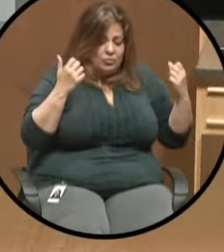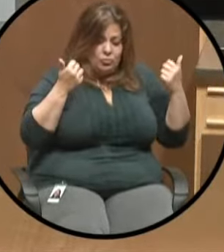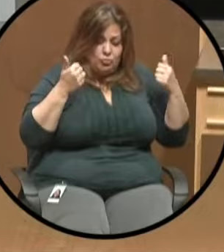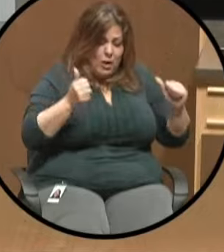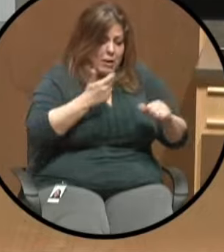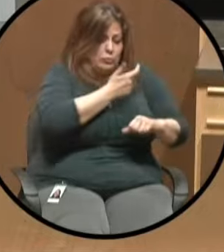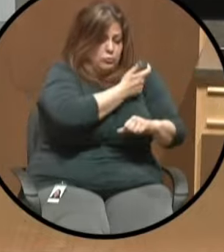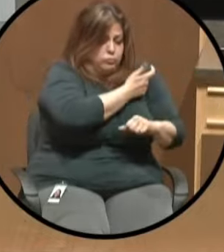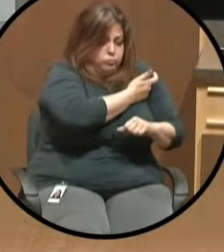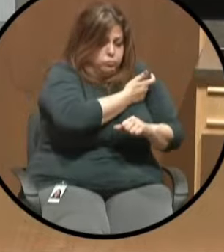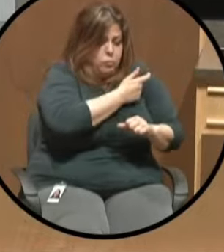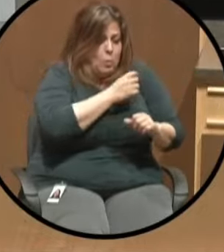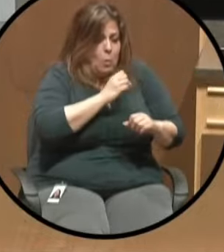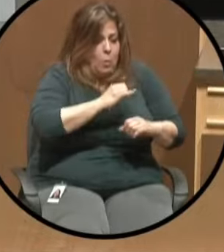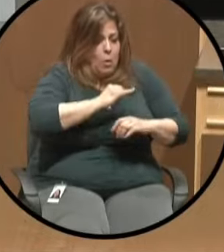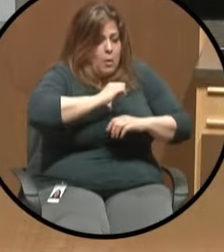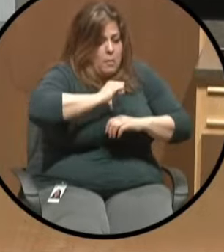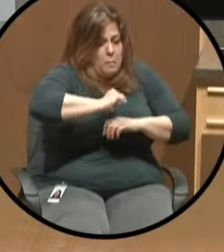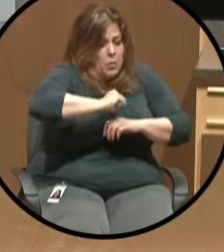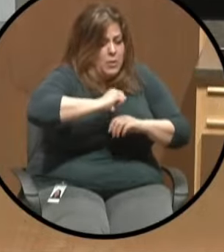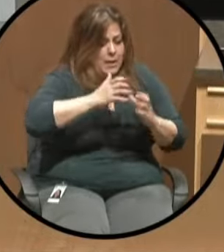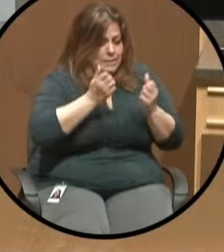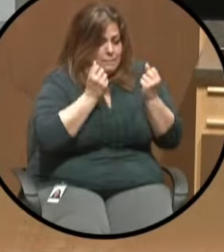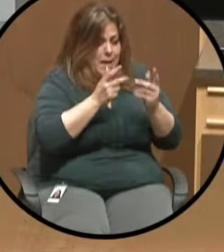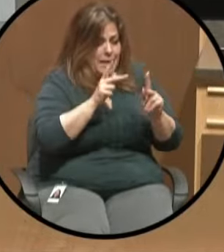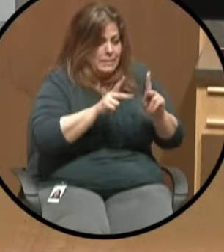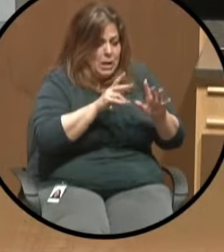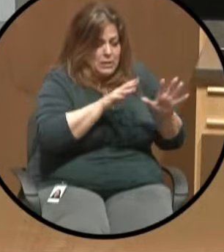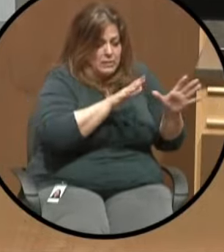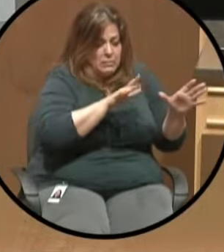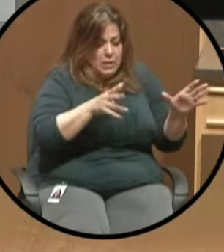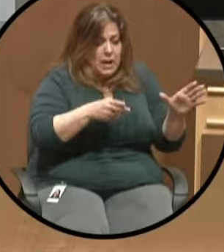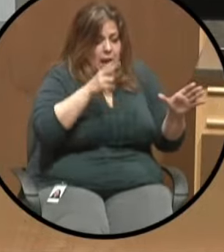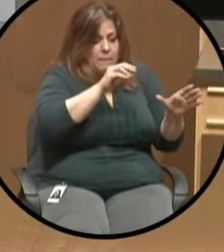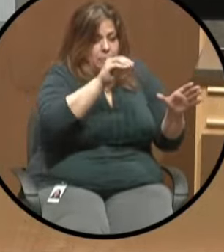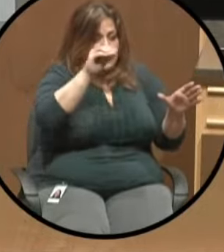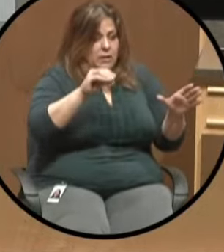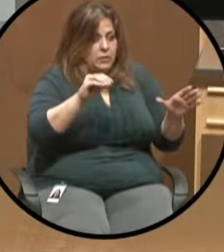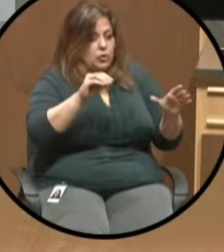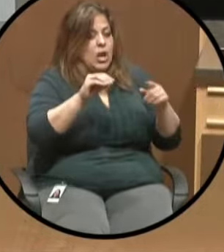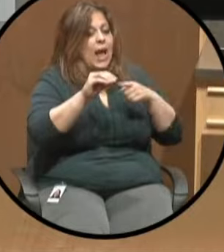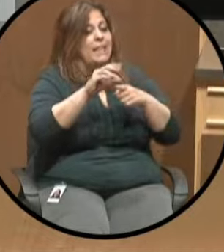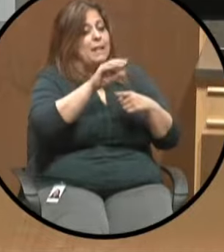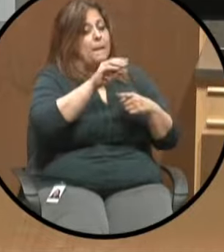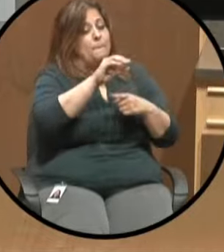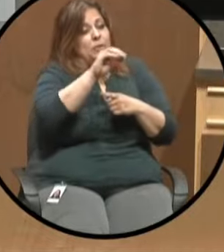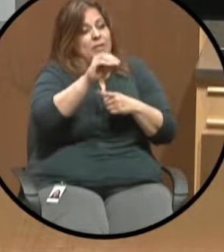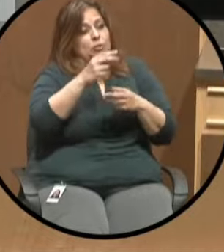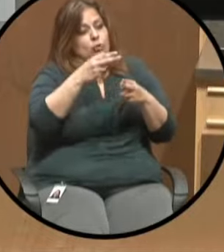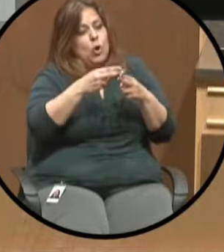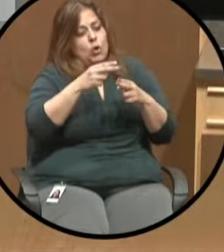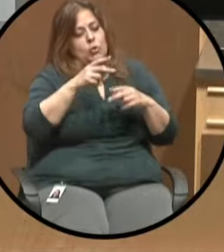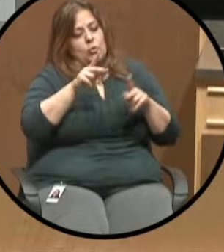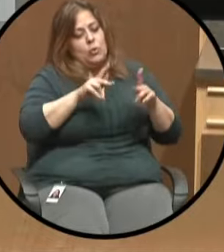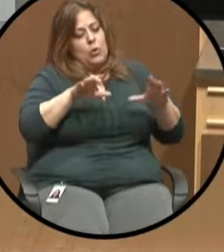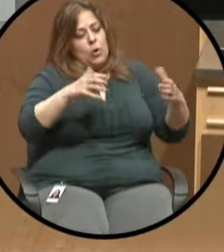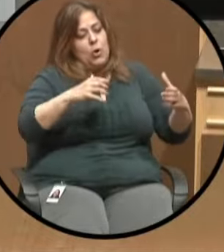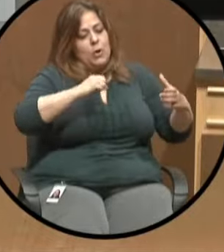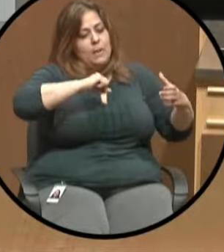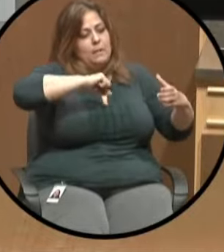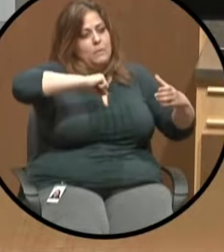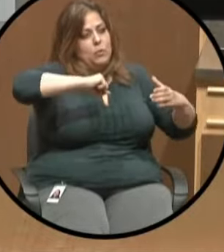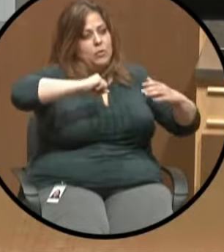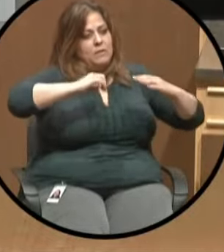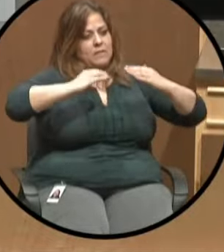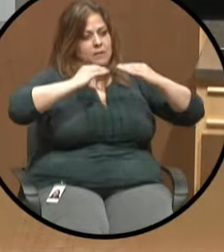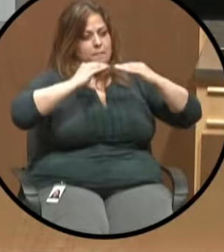as possible. There's something called the herd immunity threshold. And what that is is an